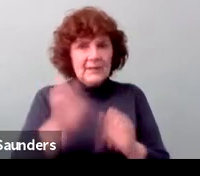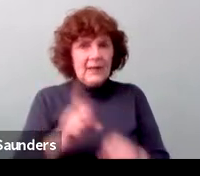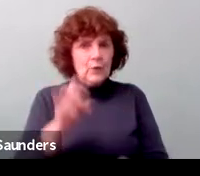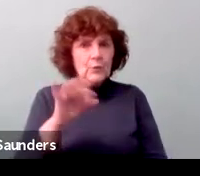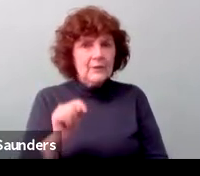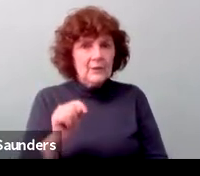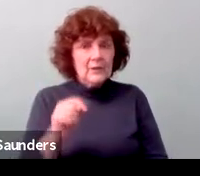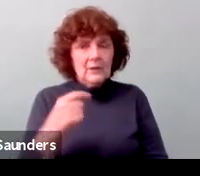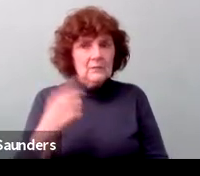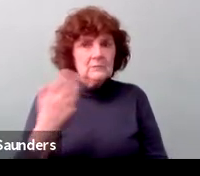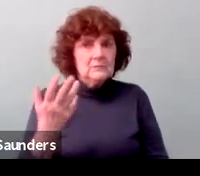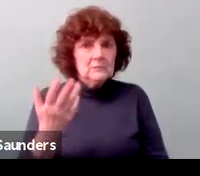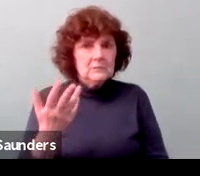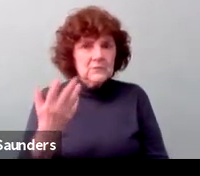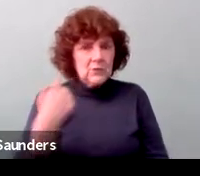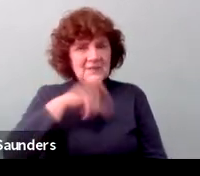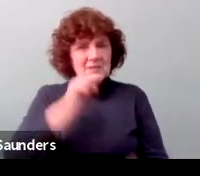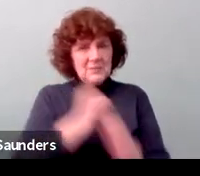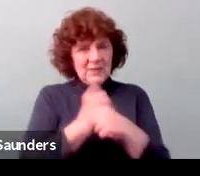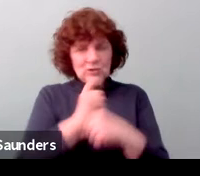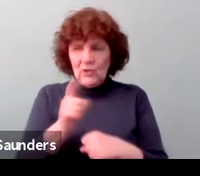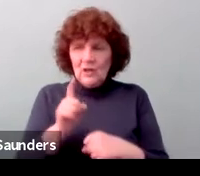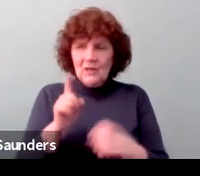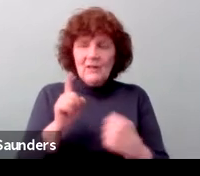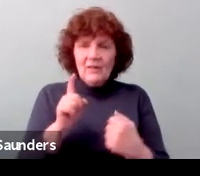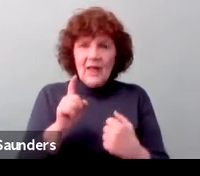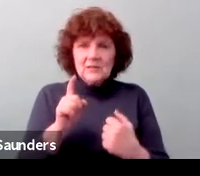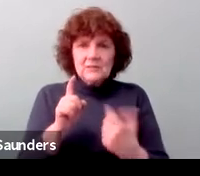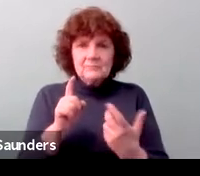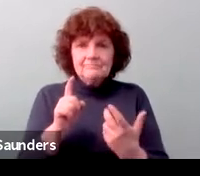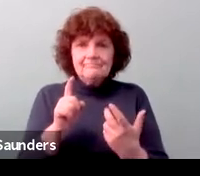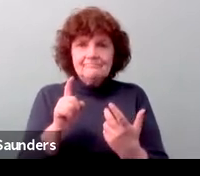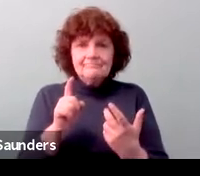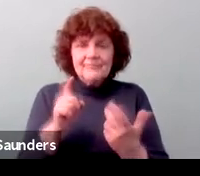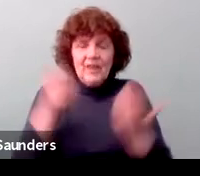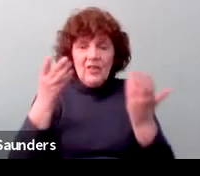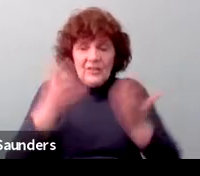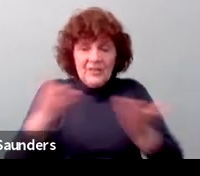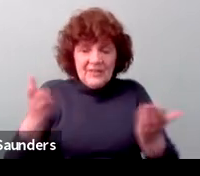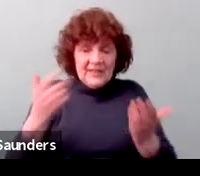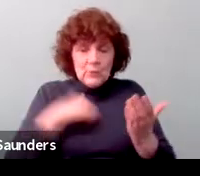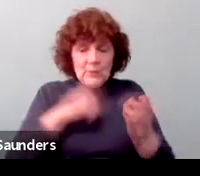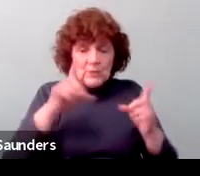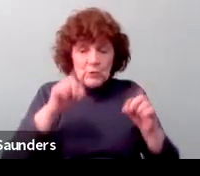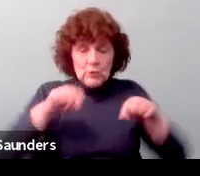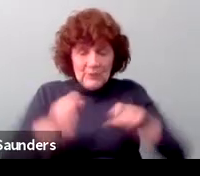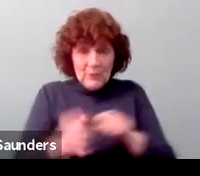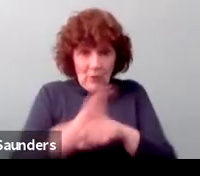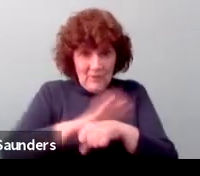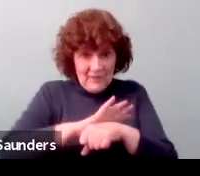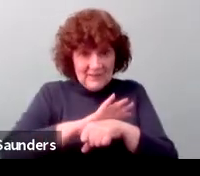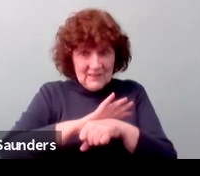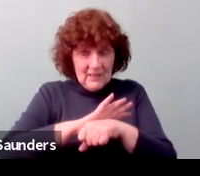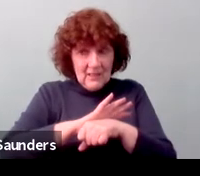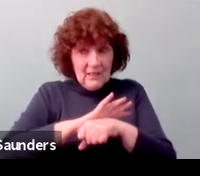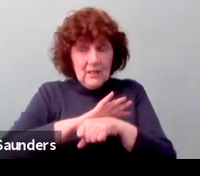is make sure that not only do those losses, not those attitudes, not reconvene